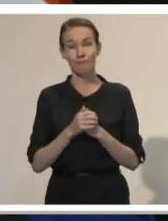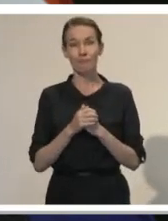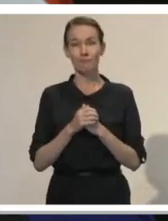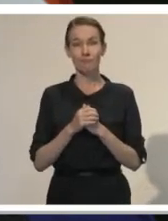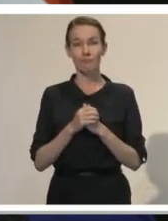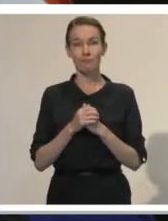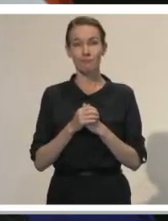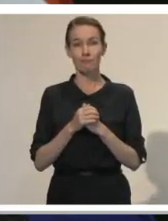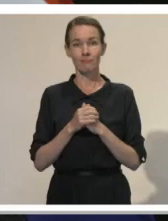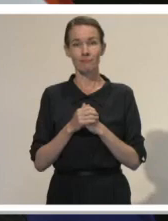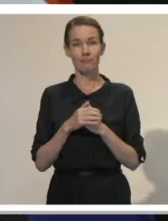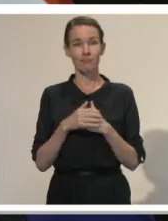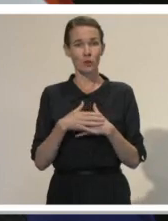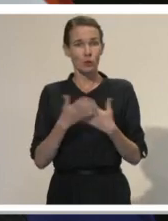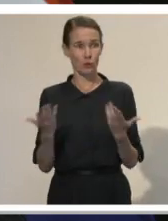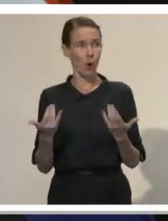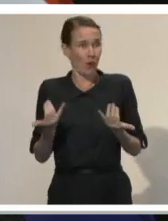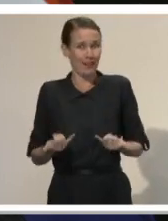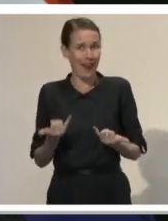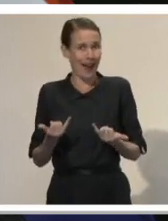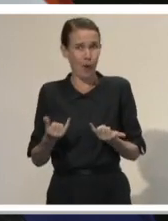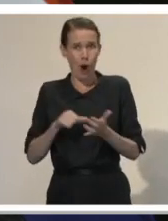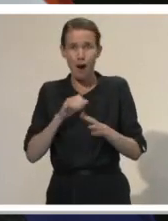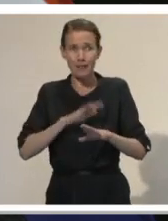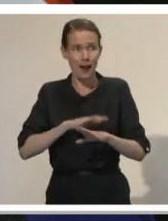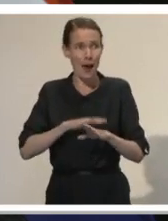is not susceptible to the challenges as in every sector,